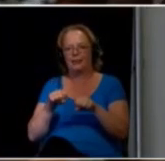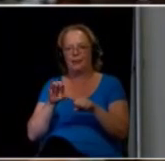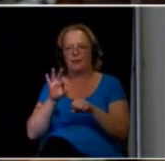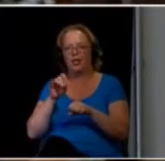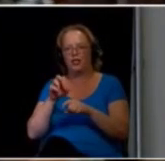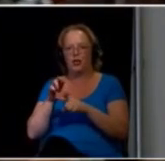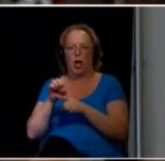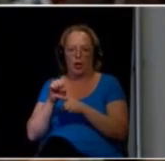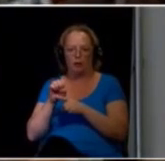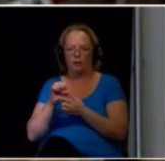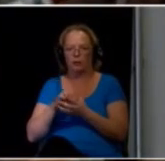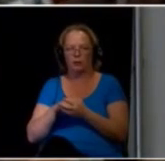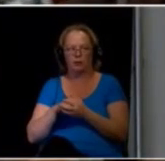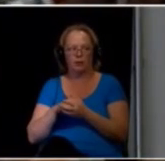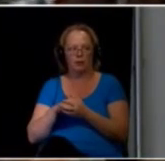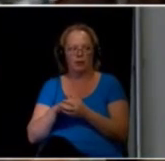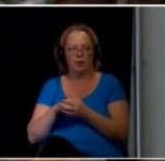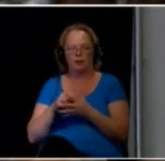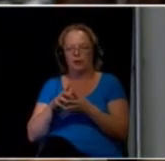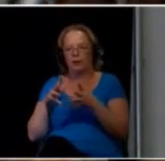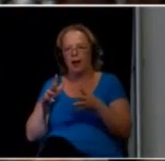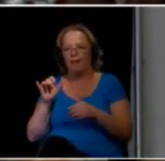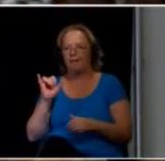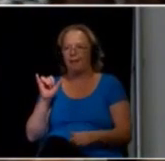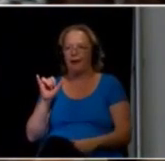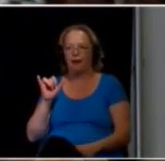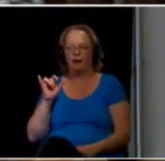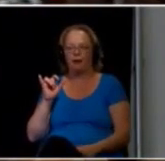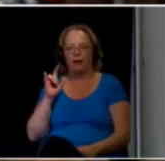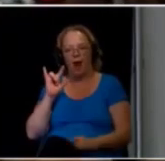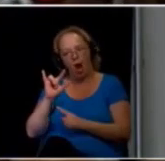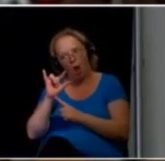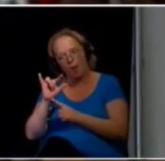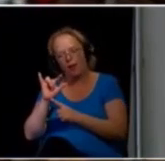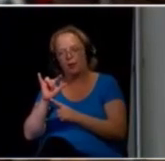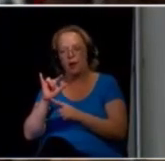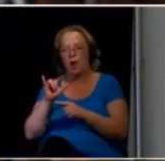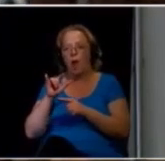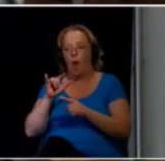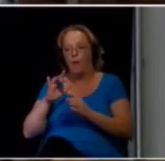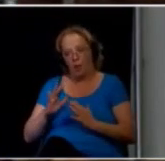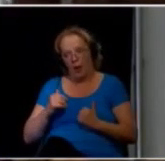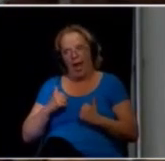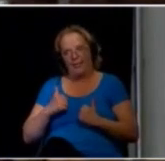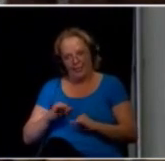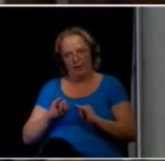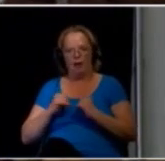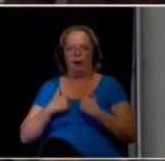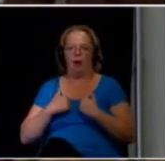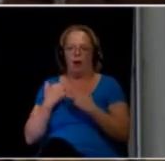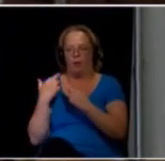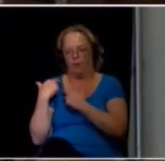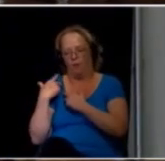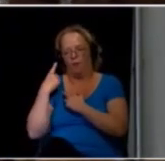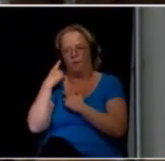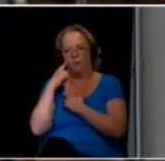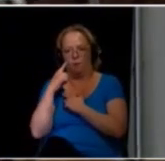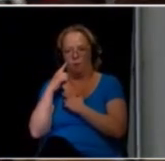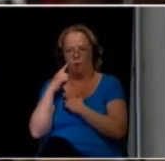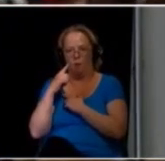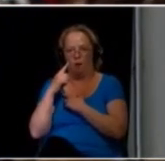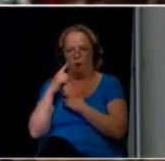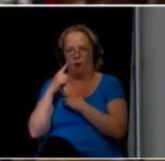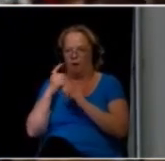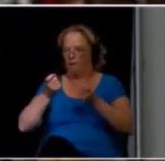said, it's a lot like autopilot for aircraft, where a pilot still has responsibility for flying the plane,